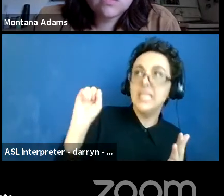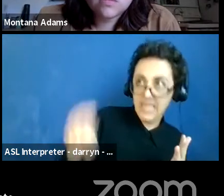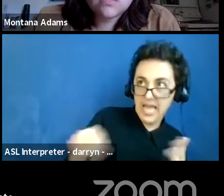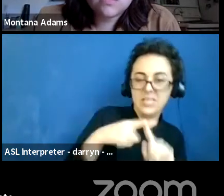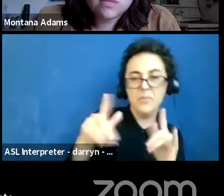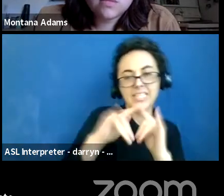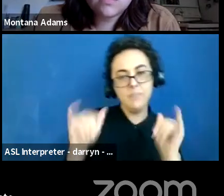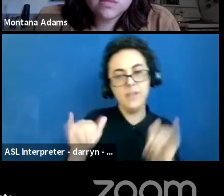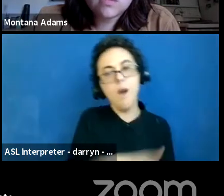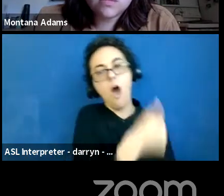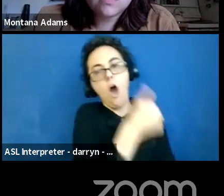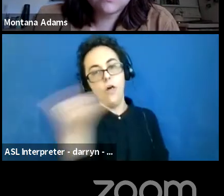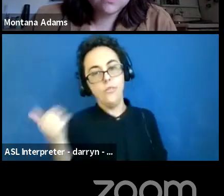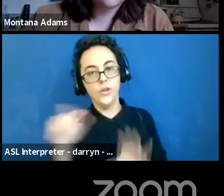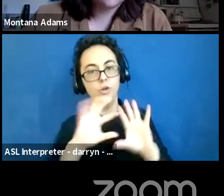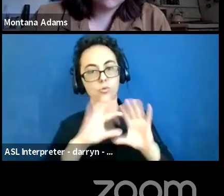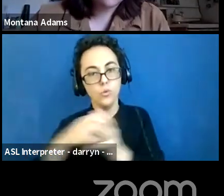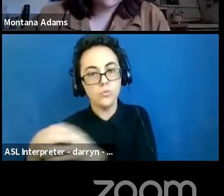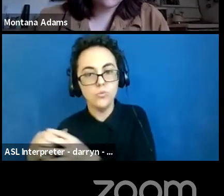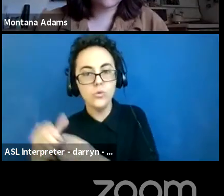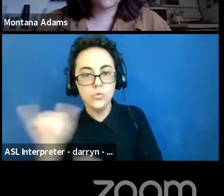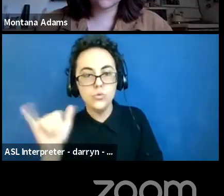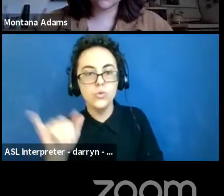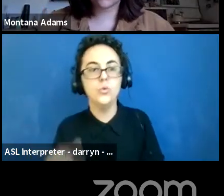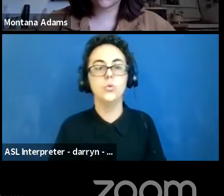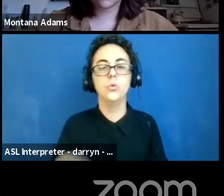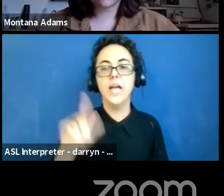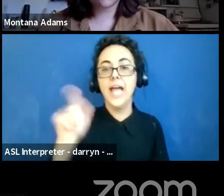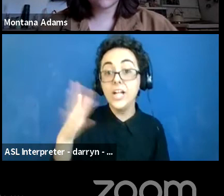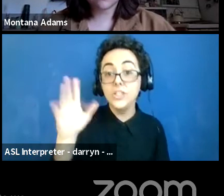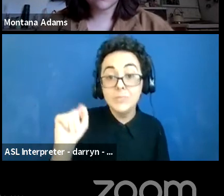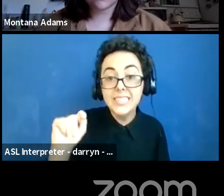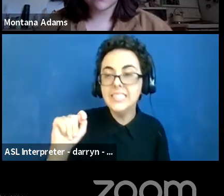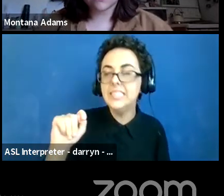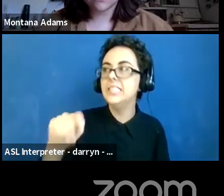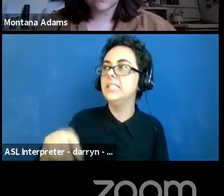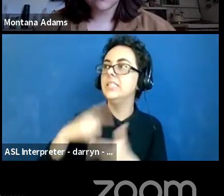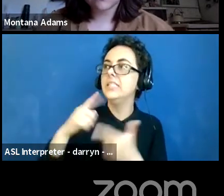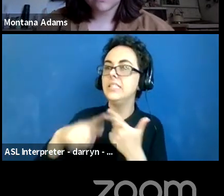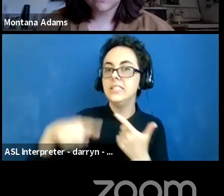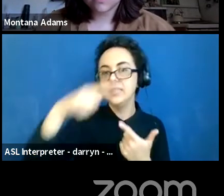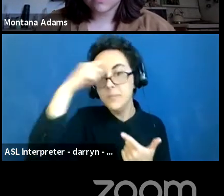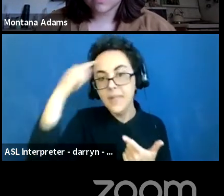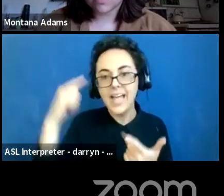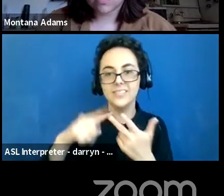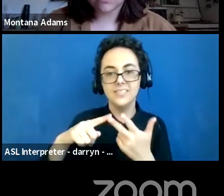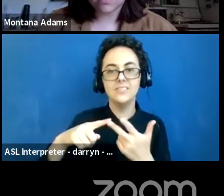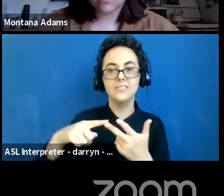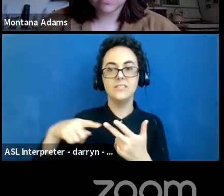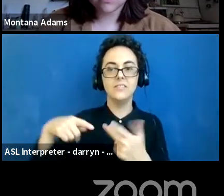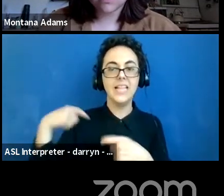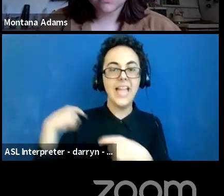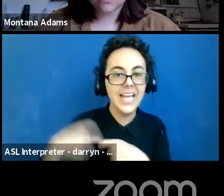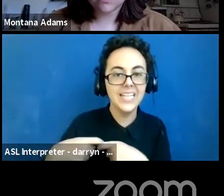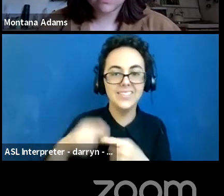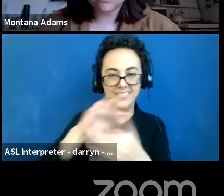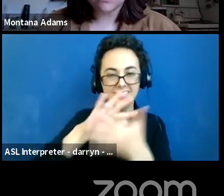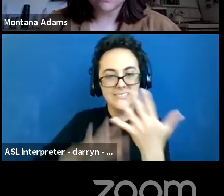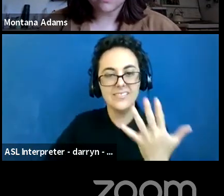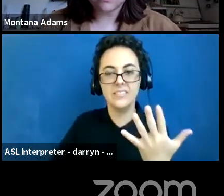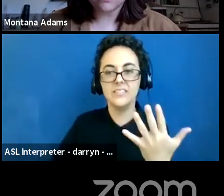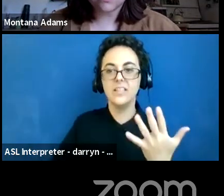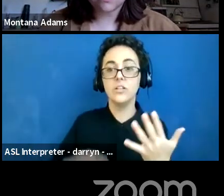Black artists, Hispanic artists. We all need to have these conversations. So keep reaching out to those communities.